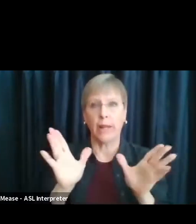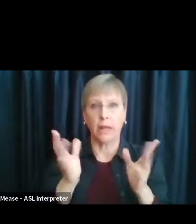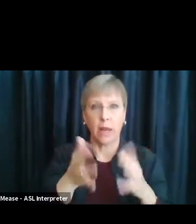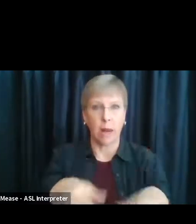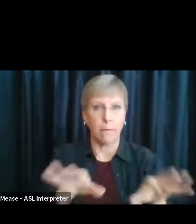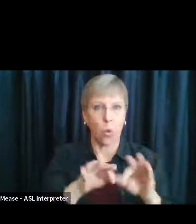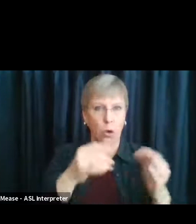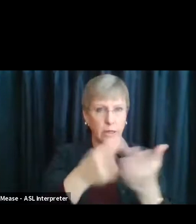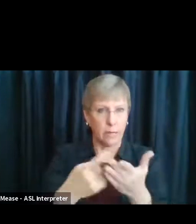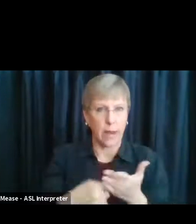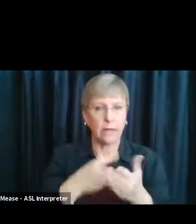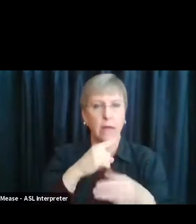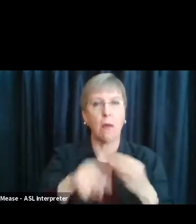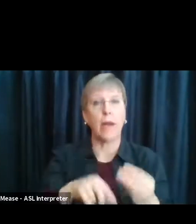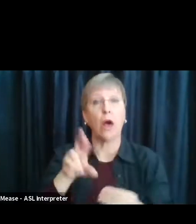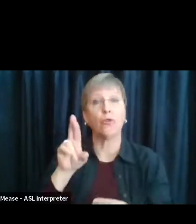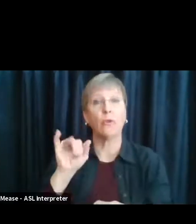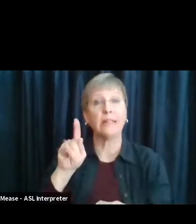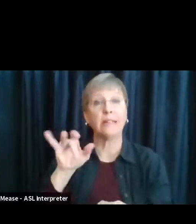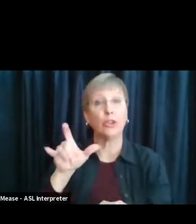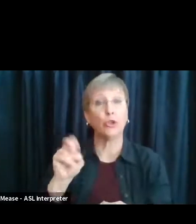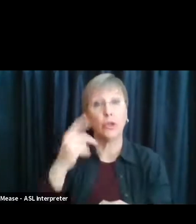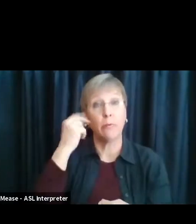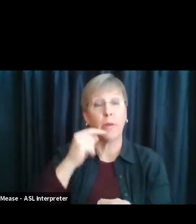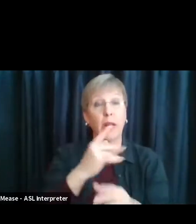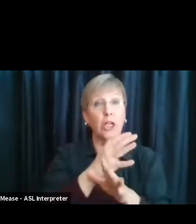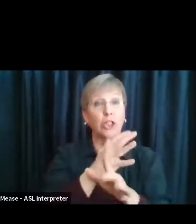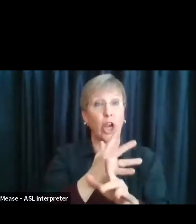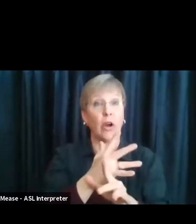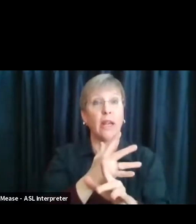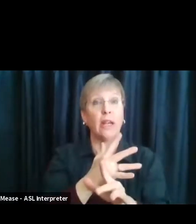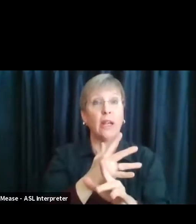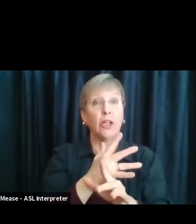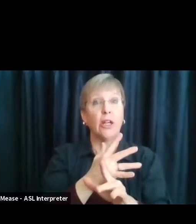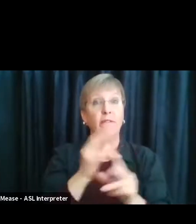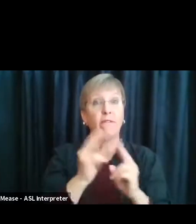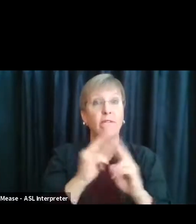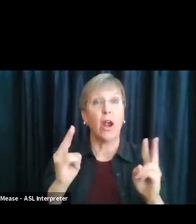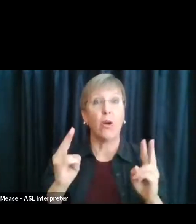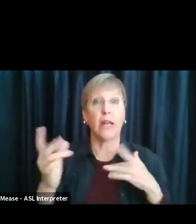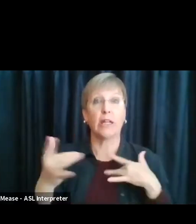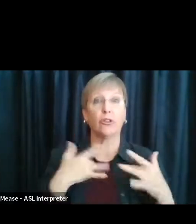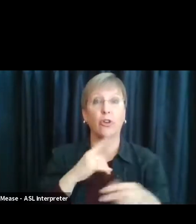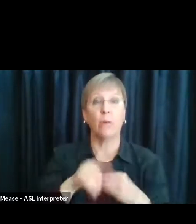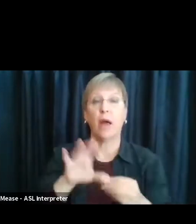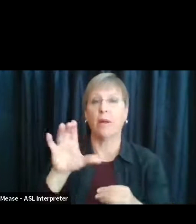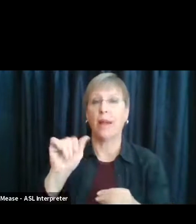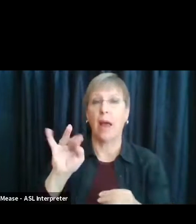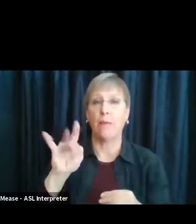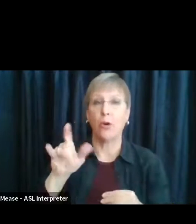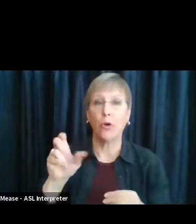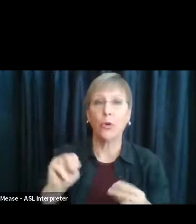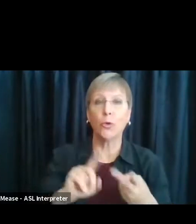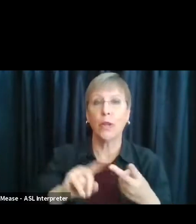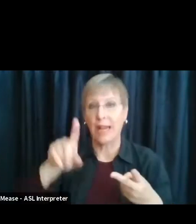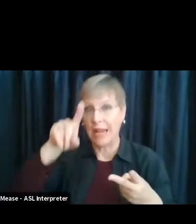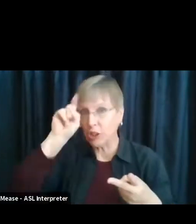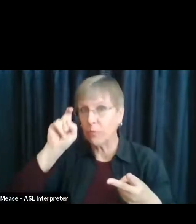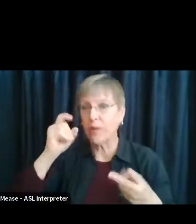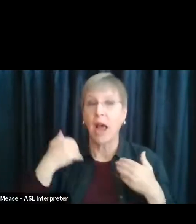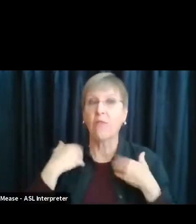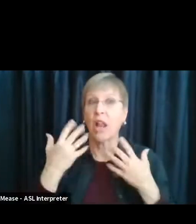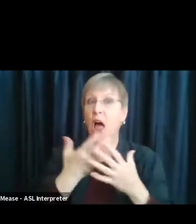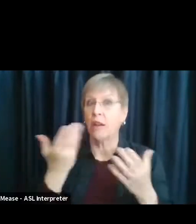about restitution, because Germany is very concerned about Cameroon, Egypt. They have a lot of things in